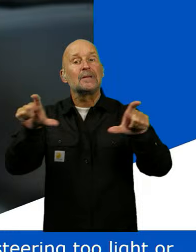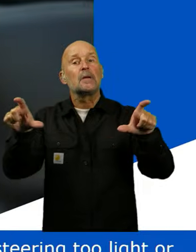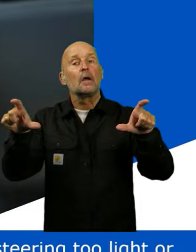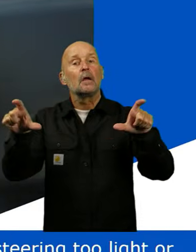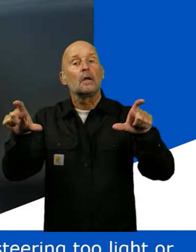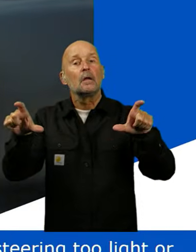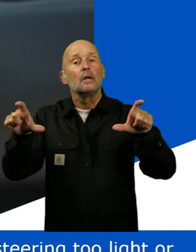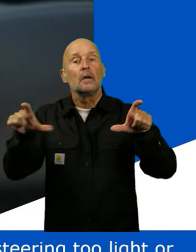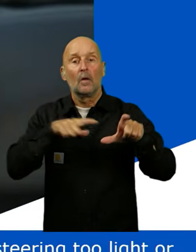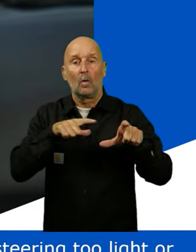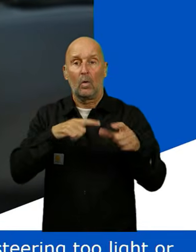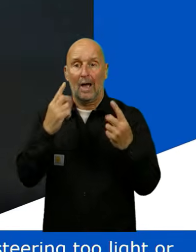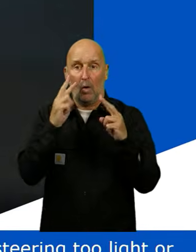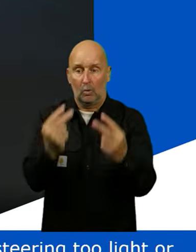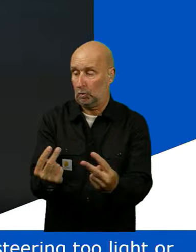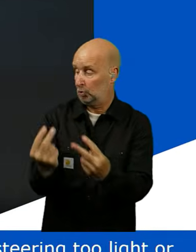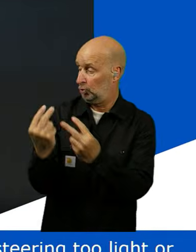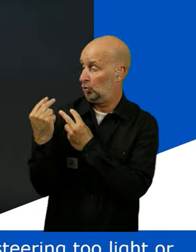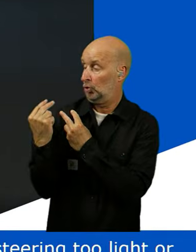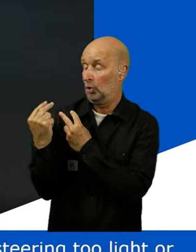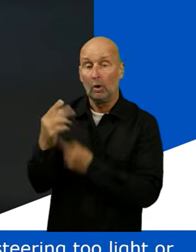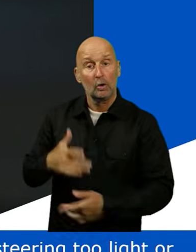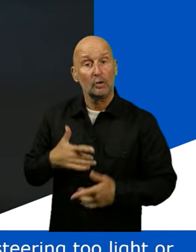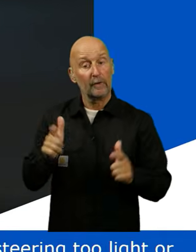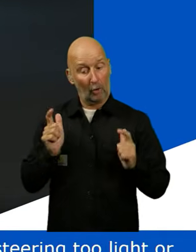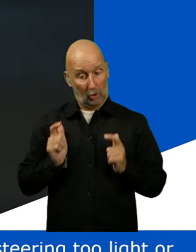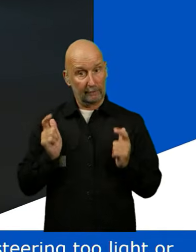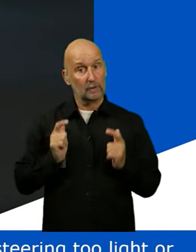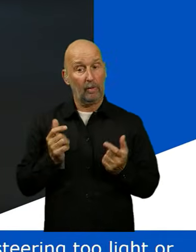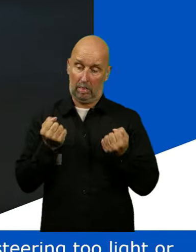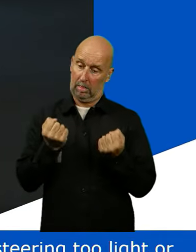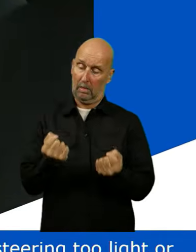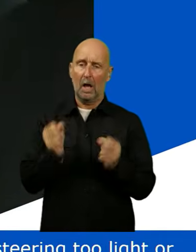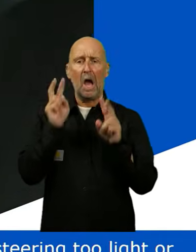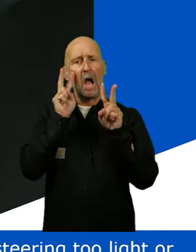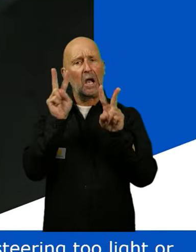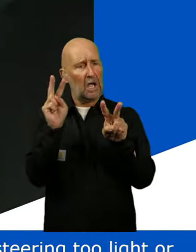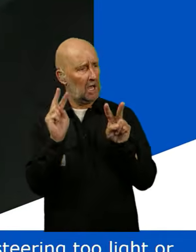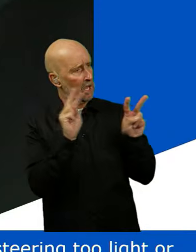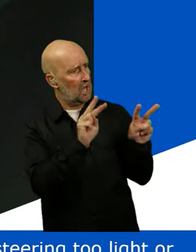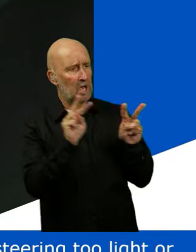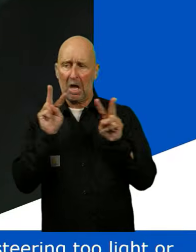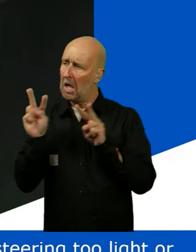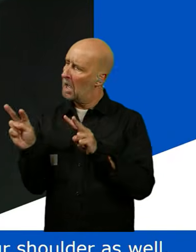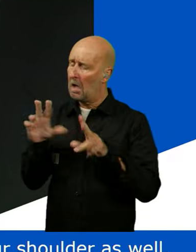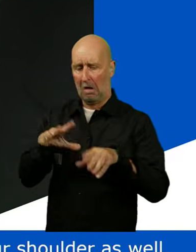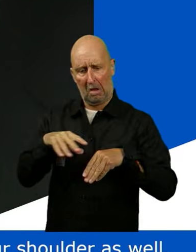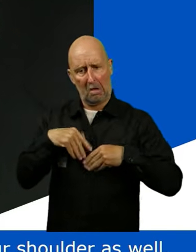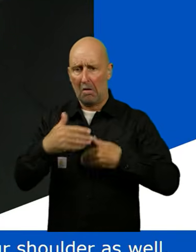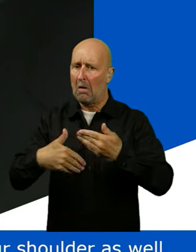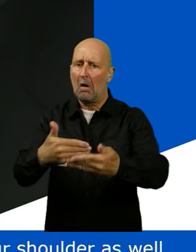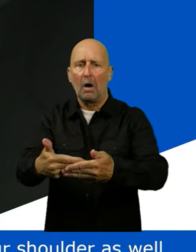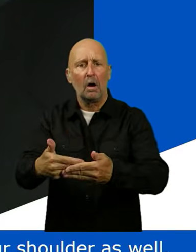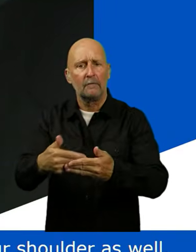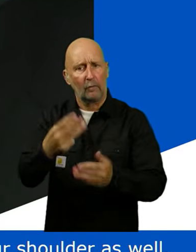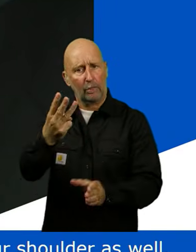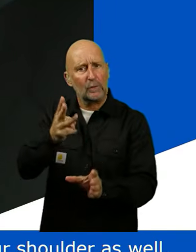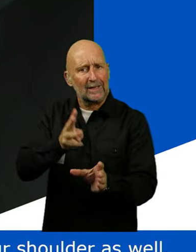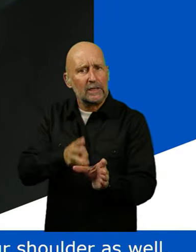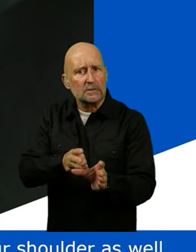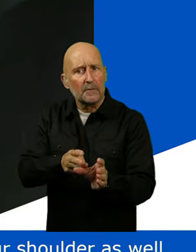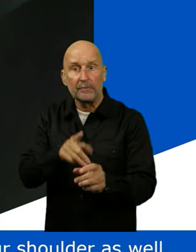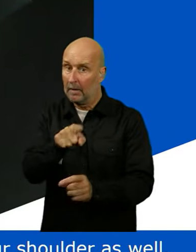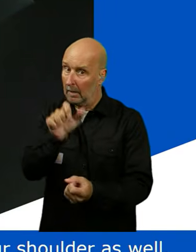visibility over your shoulder as well. Are you comfortable in the car? Do you think you can see out of it and live with it happily for the next few years? These are all